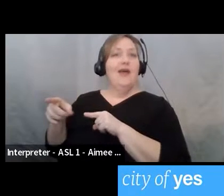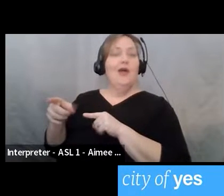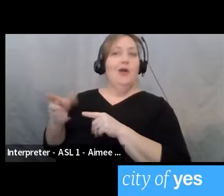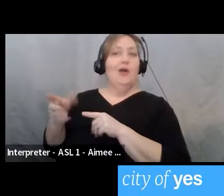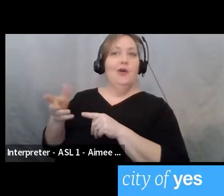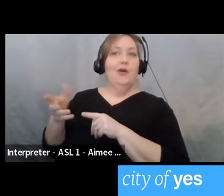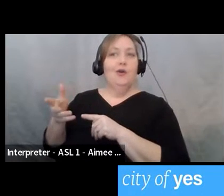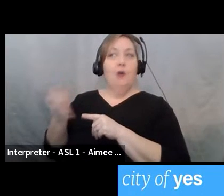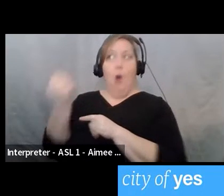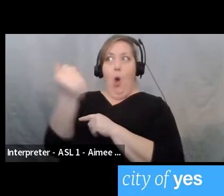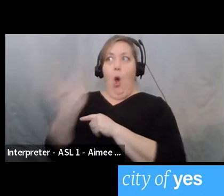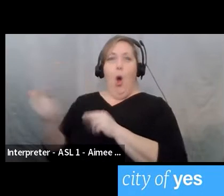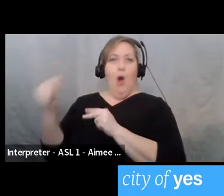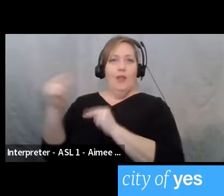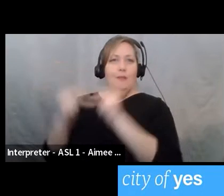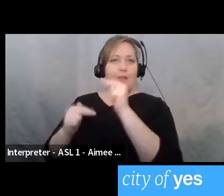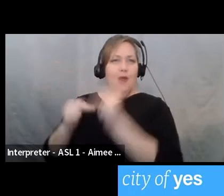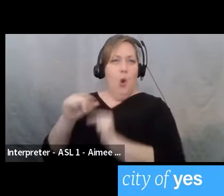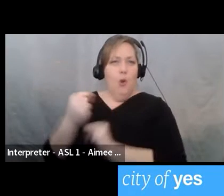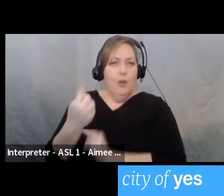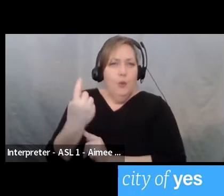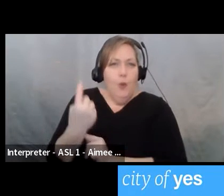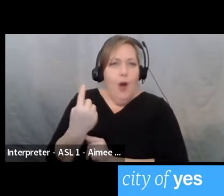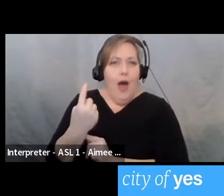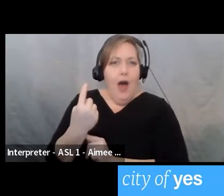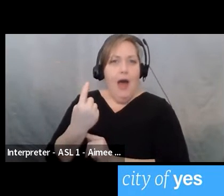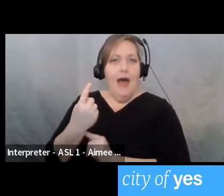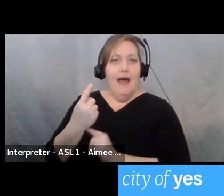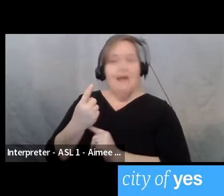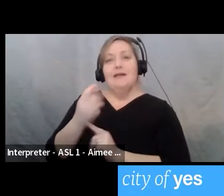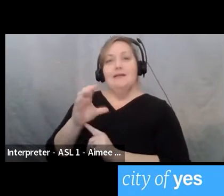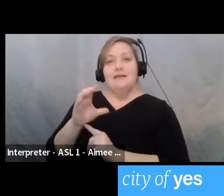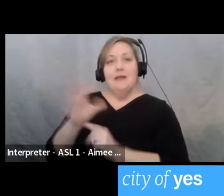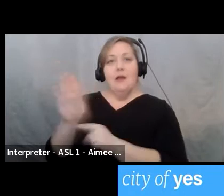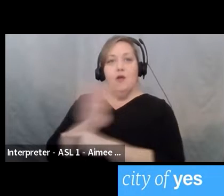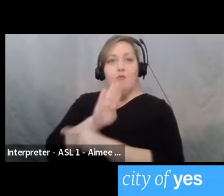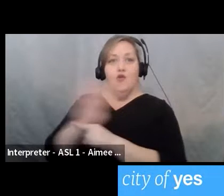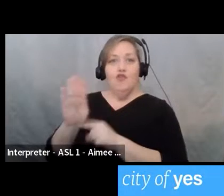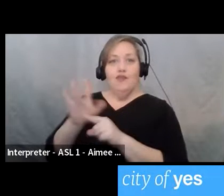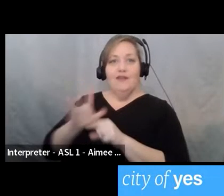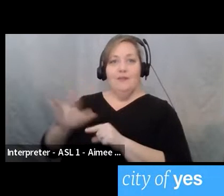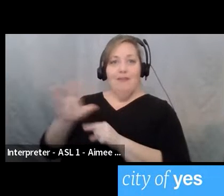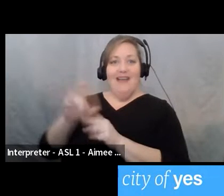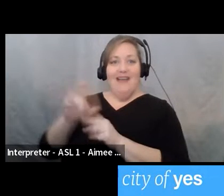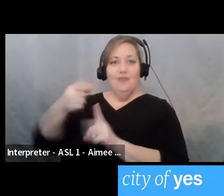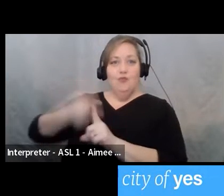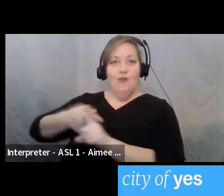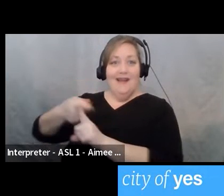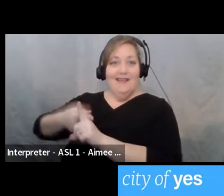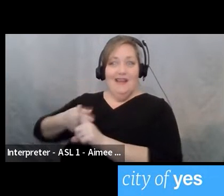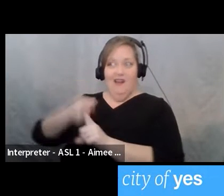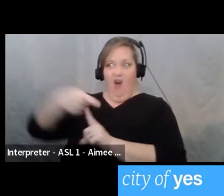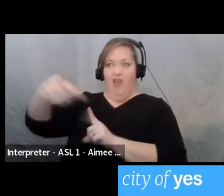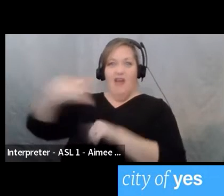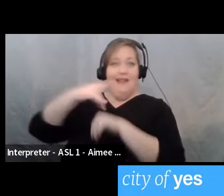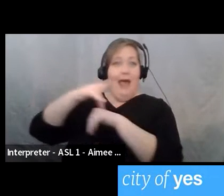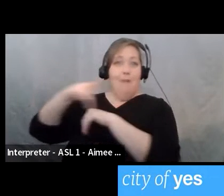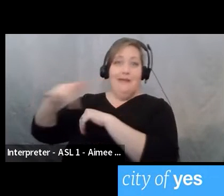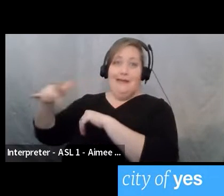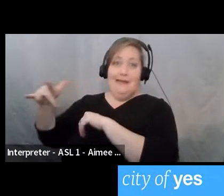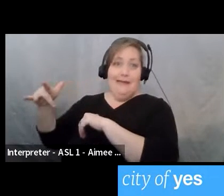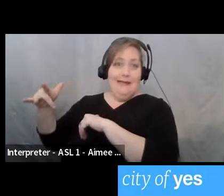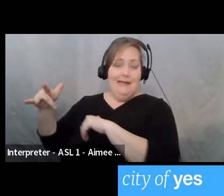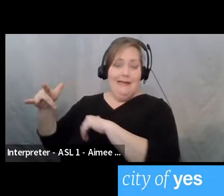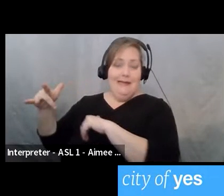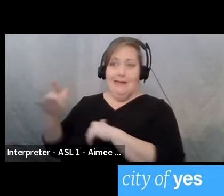in all the buildings, there's only one commercial space rented. Everything else is empty.